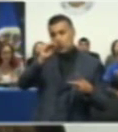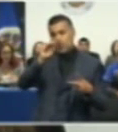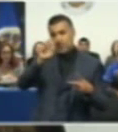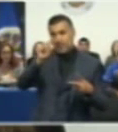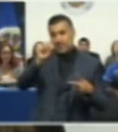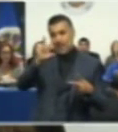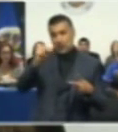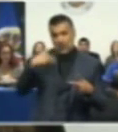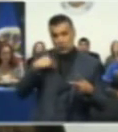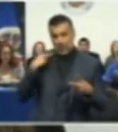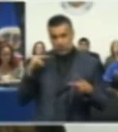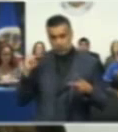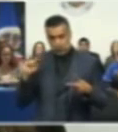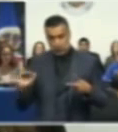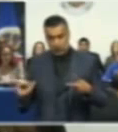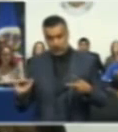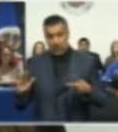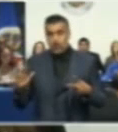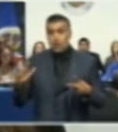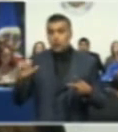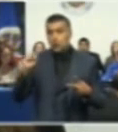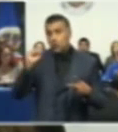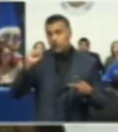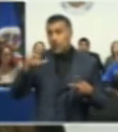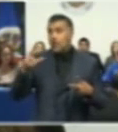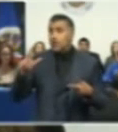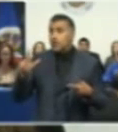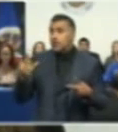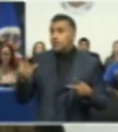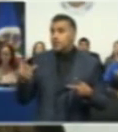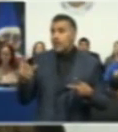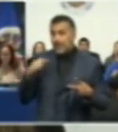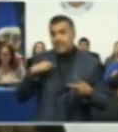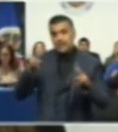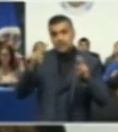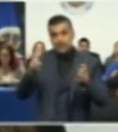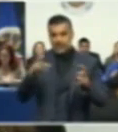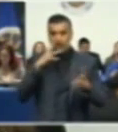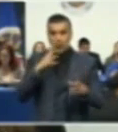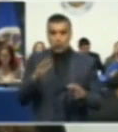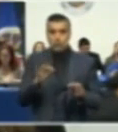I don't see this really as only of interest to Peru. I think this topic is of